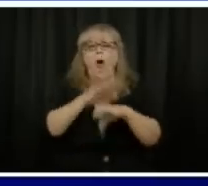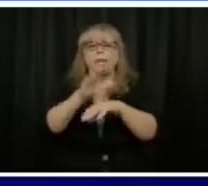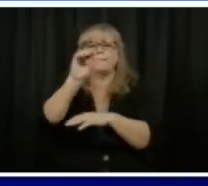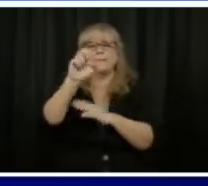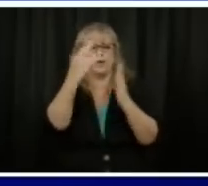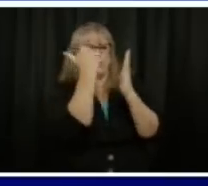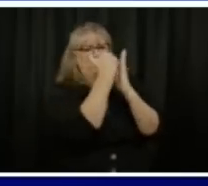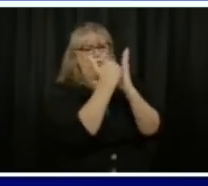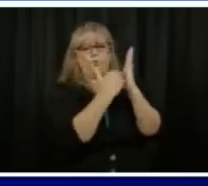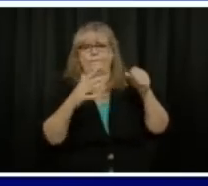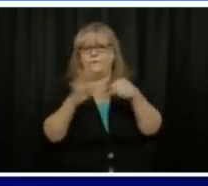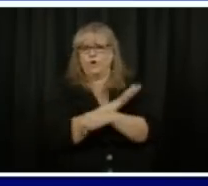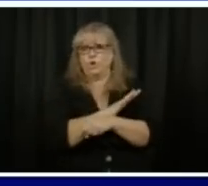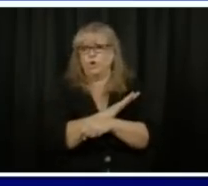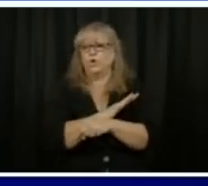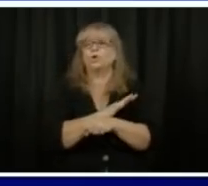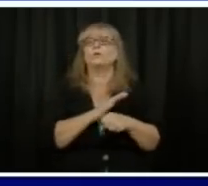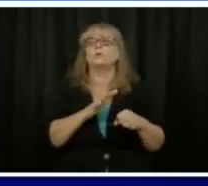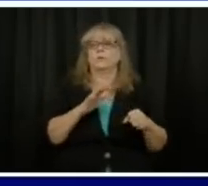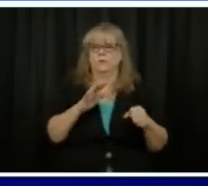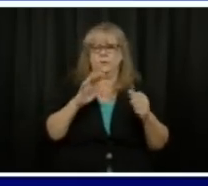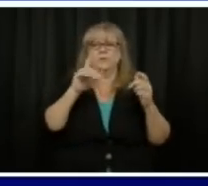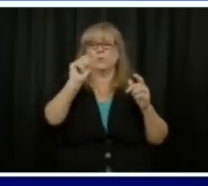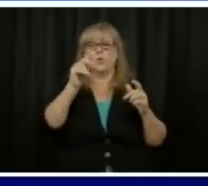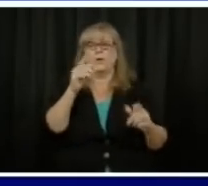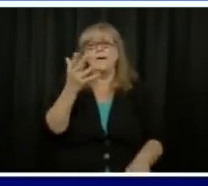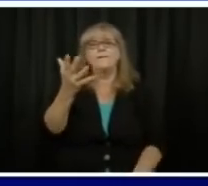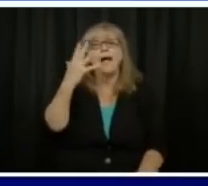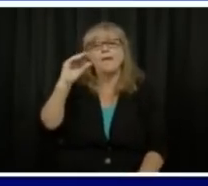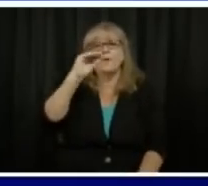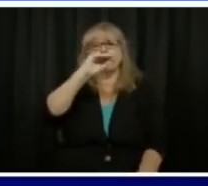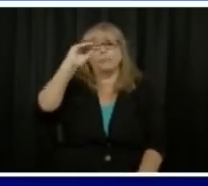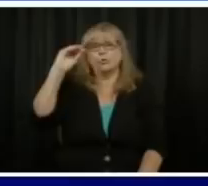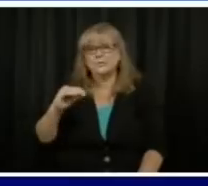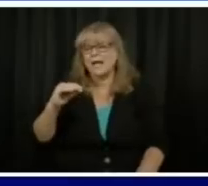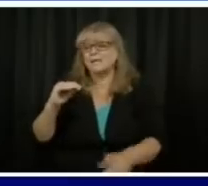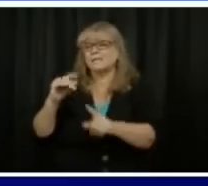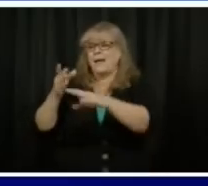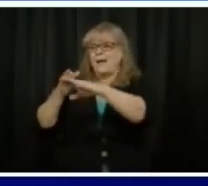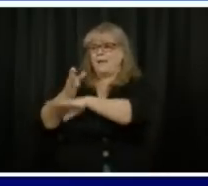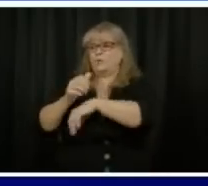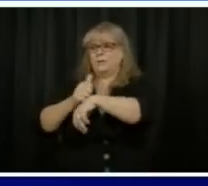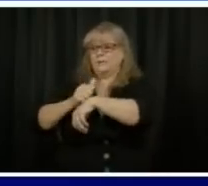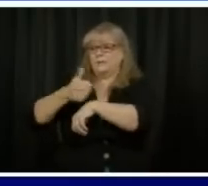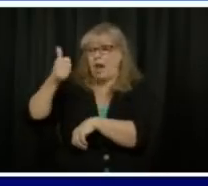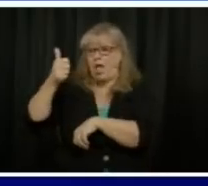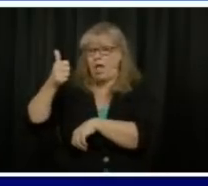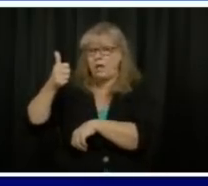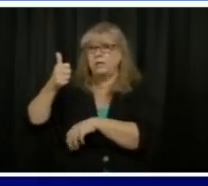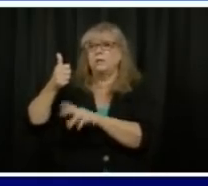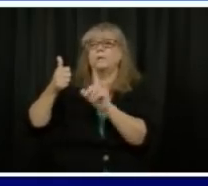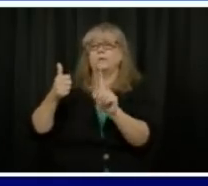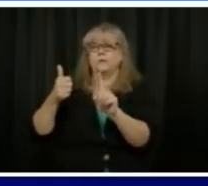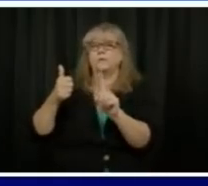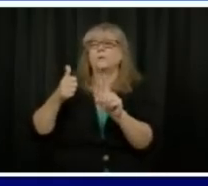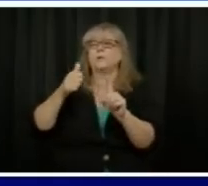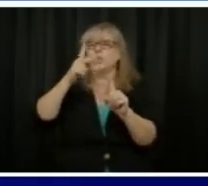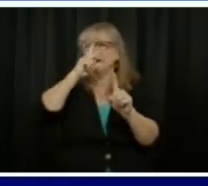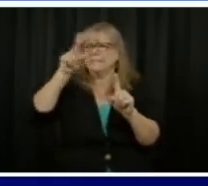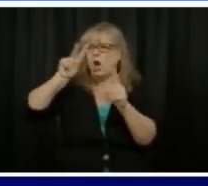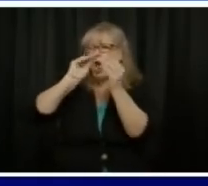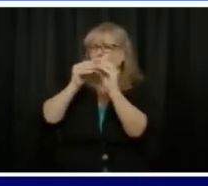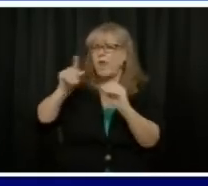reduced 80%. In June, bar traffic increased. We had about a 50% of the normal flow. And then in early July, and I think this